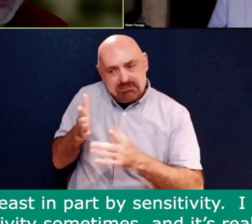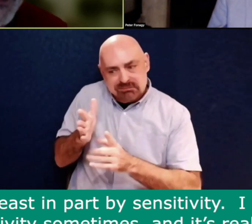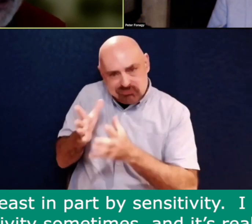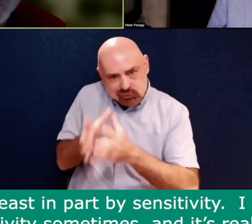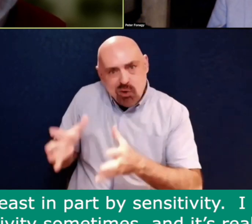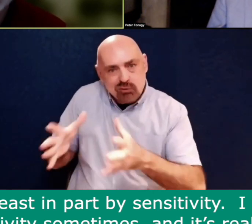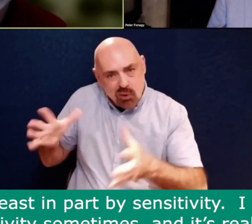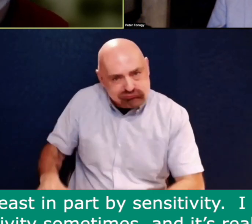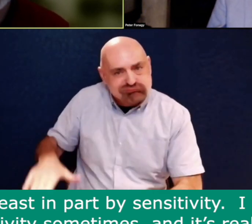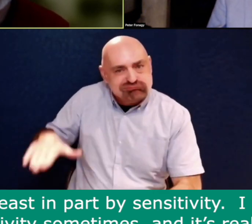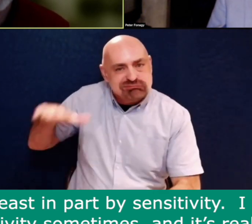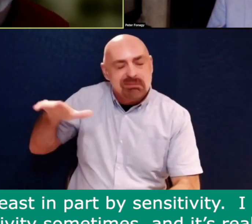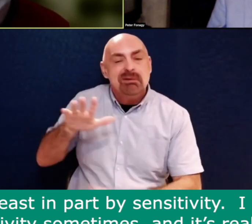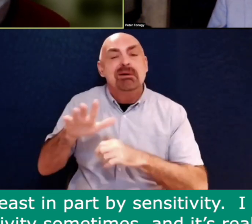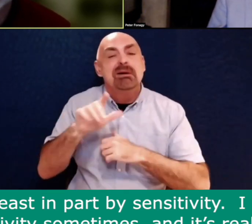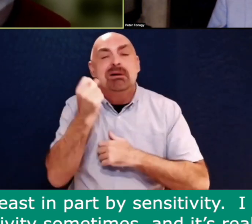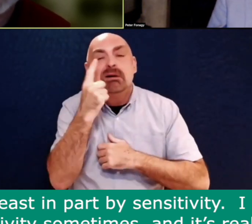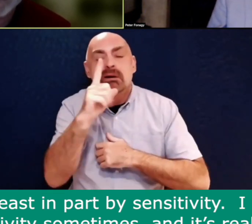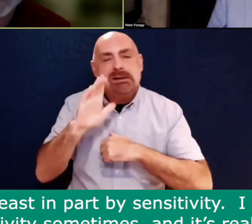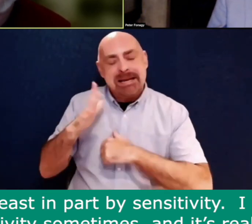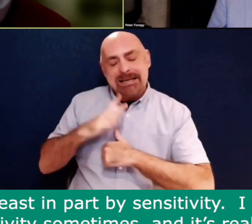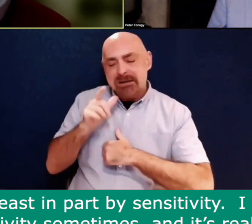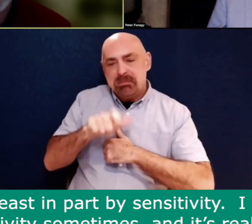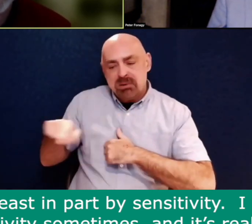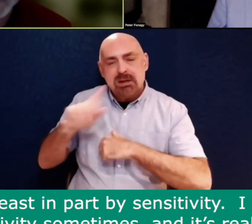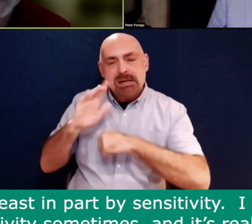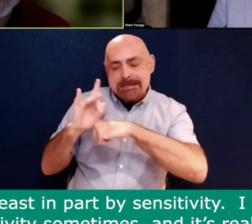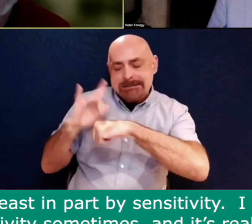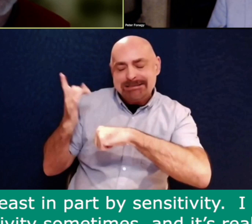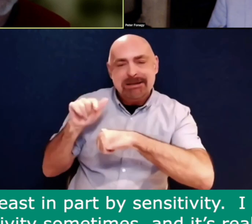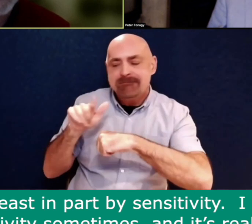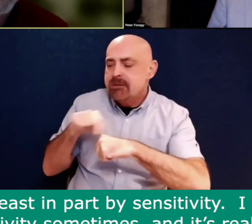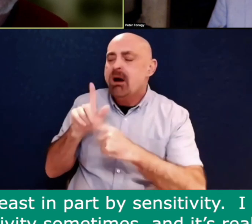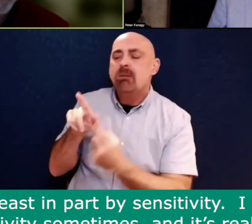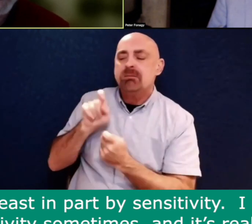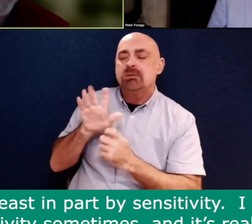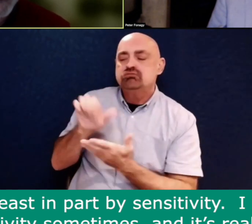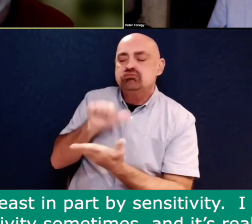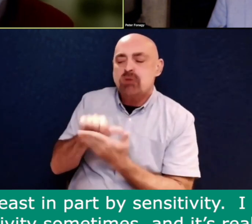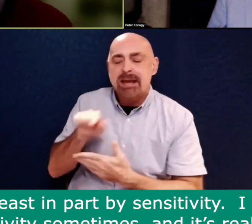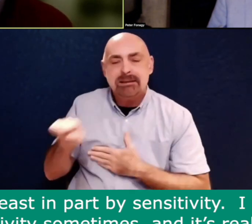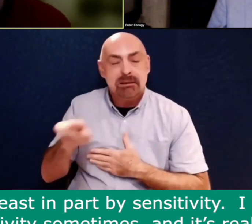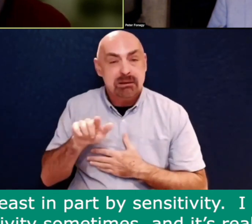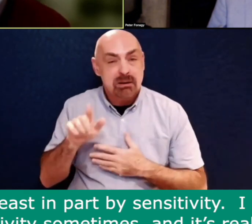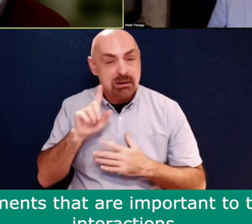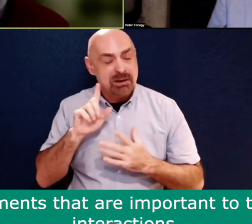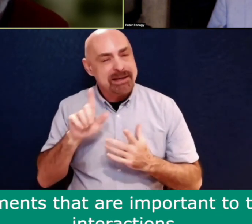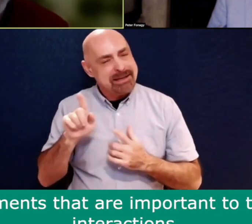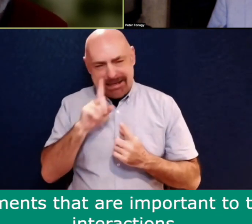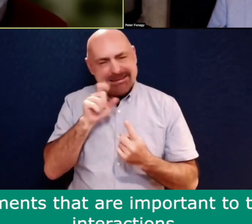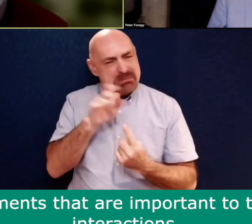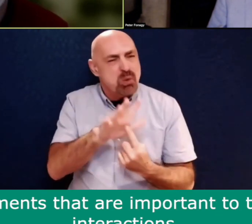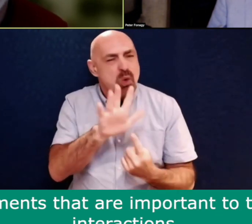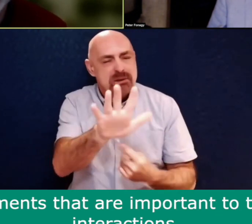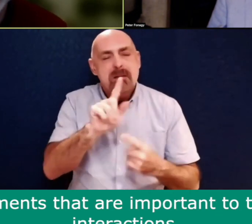at least in part by sensitivity. I mean, we focus almost exclusively on sensitivity sometimes, and it's really, really important, but there are